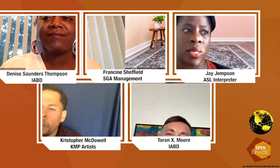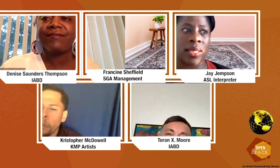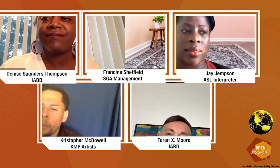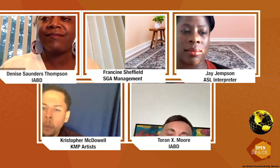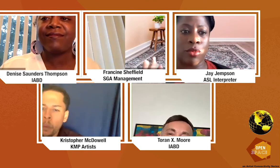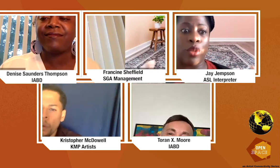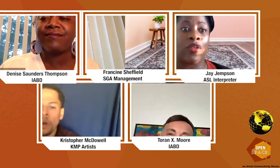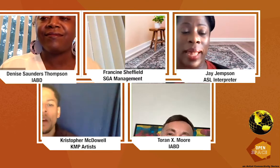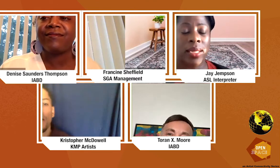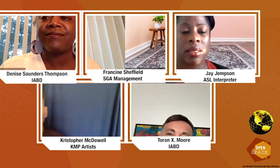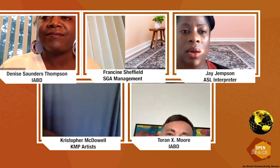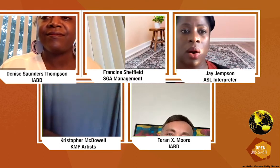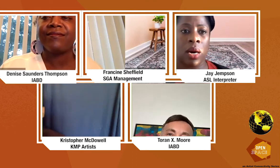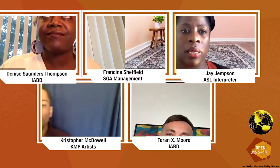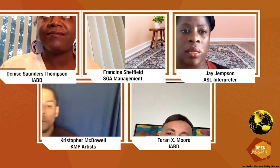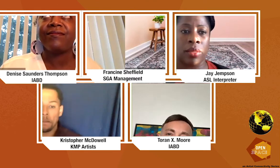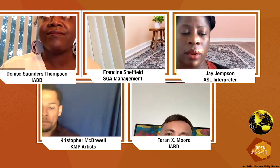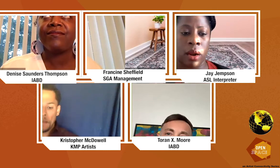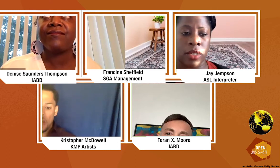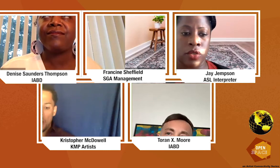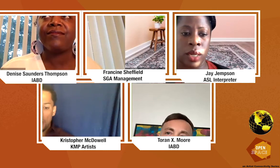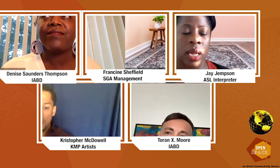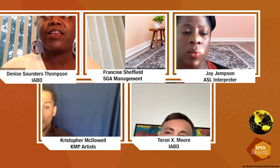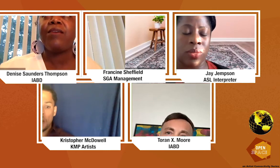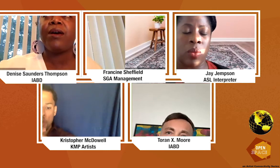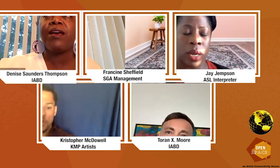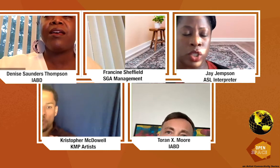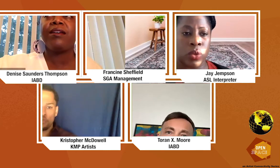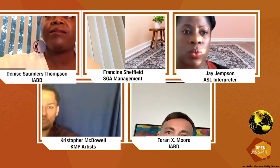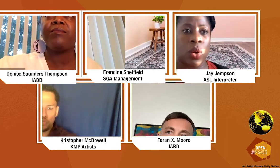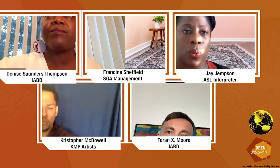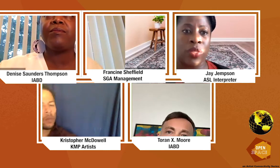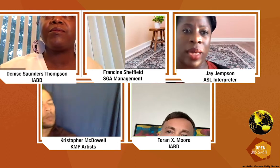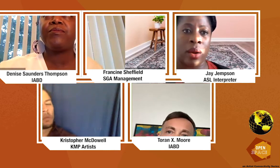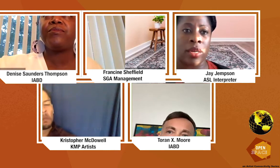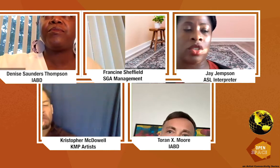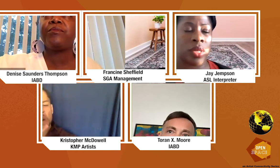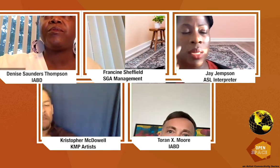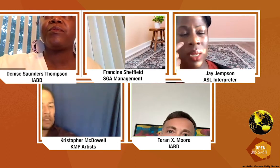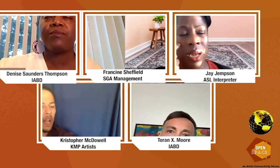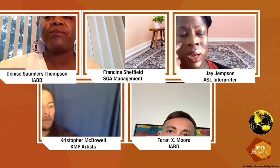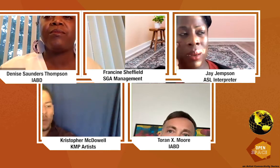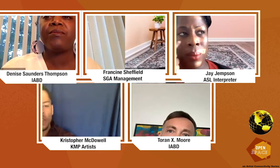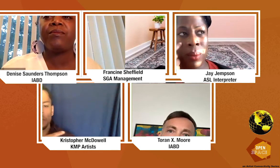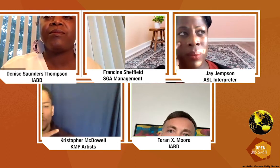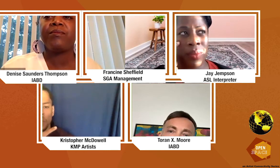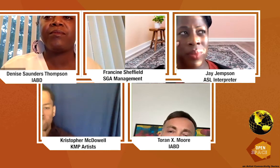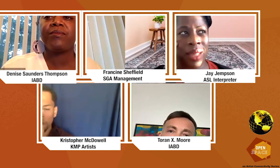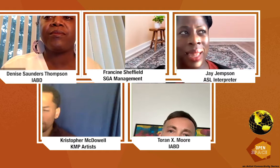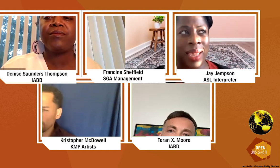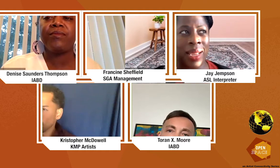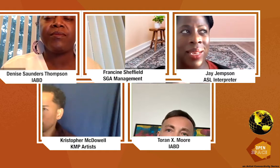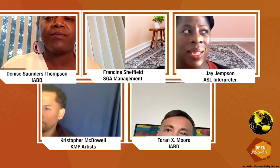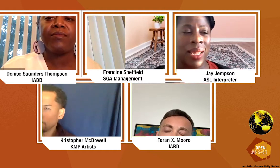it really was a time for my artists to really reflect on their artistry and what they want to do with